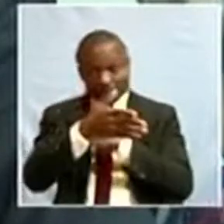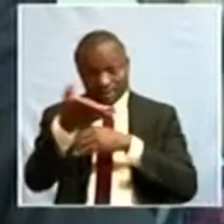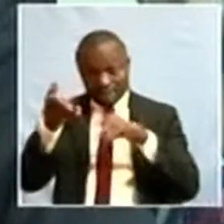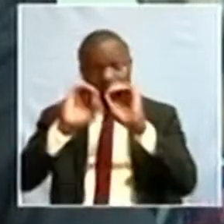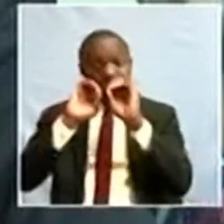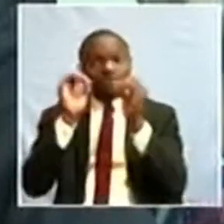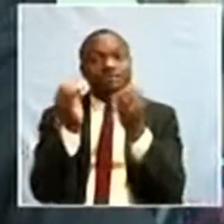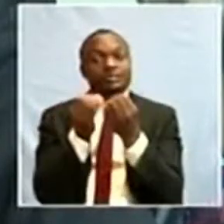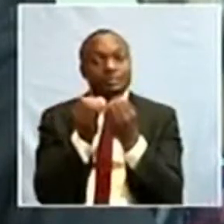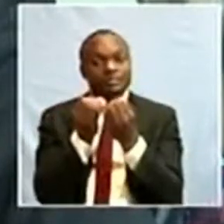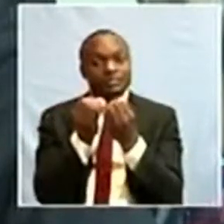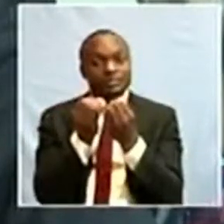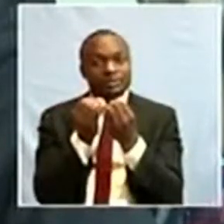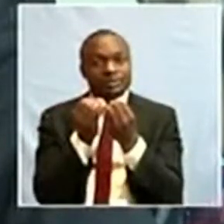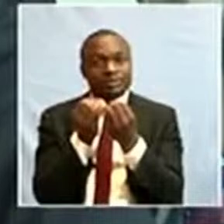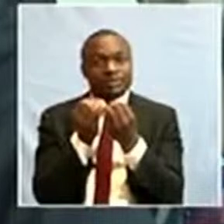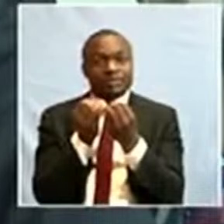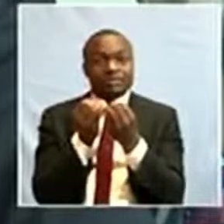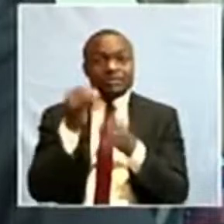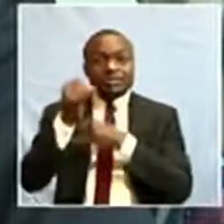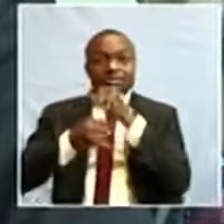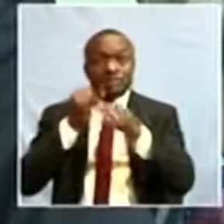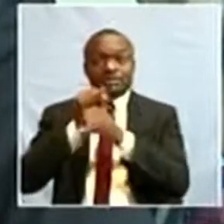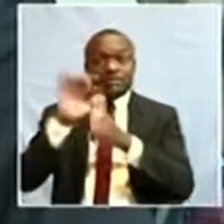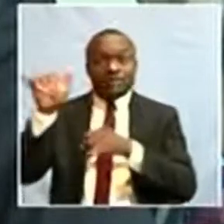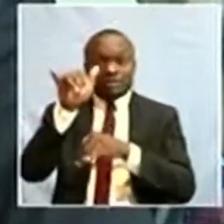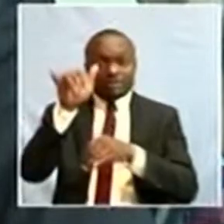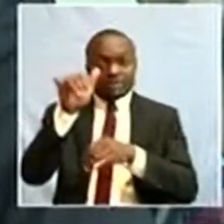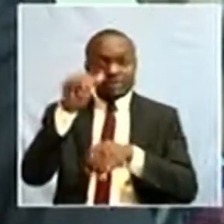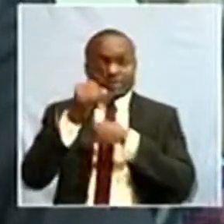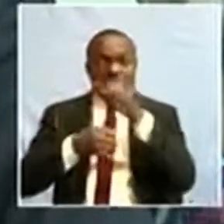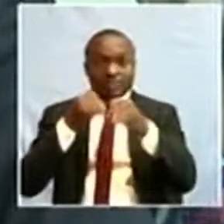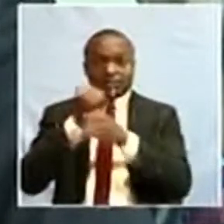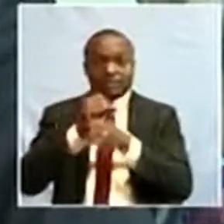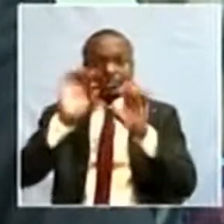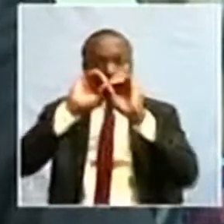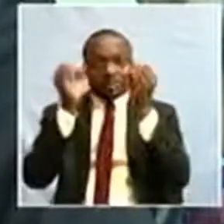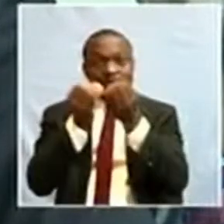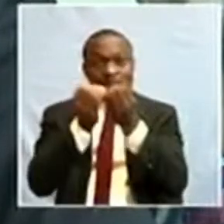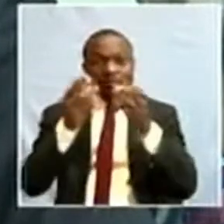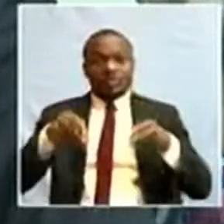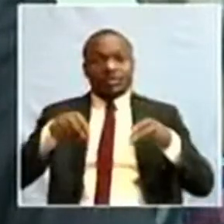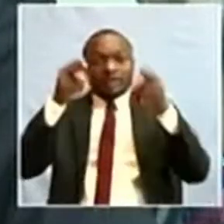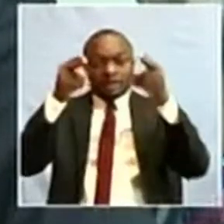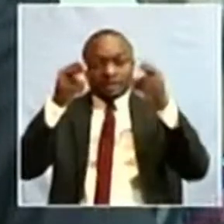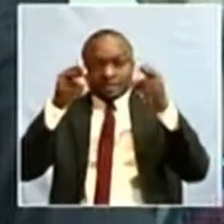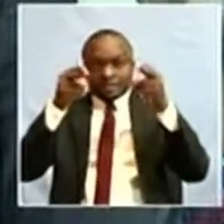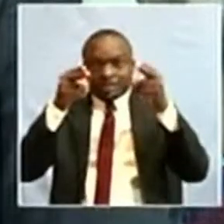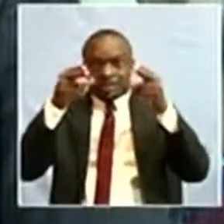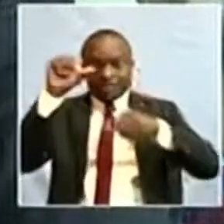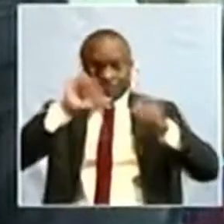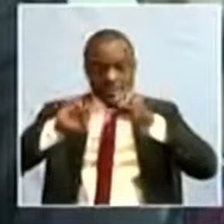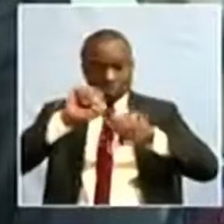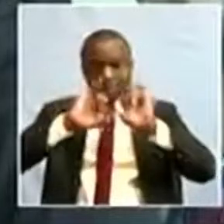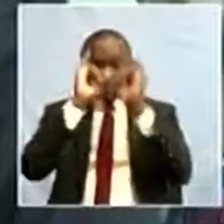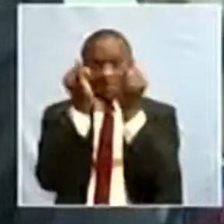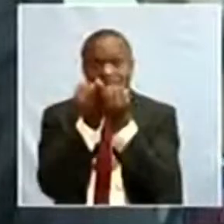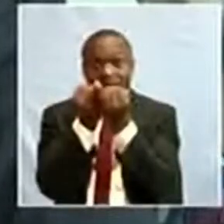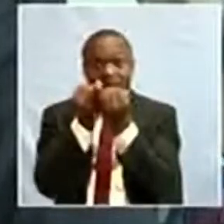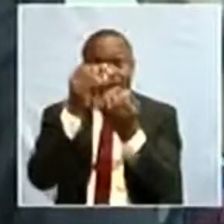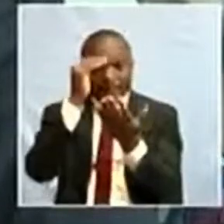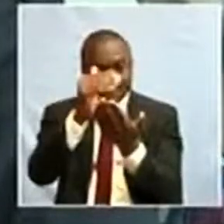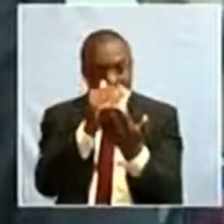organization, the INTOSI, International Organization for Supreme Audit Institutions. So they set